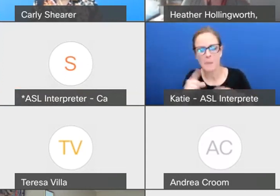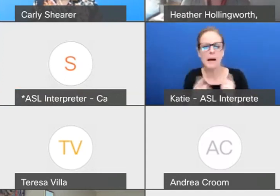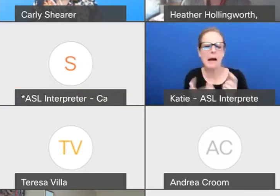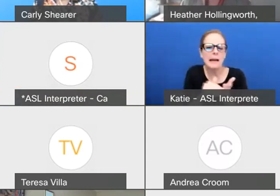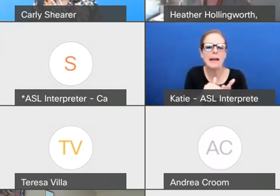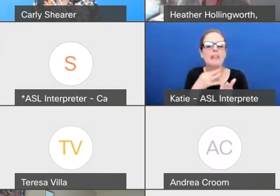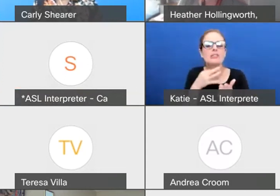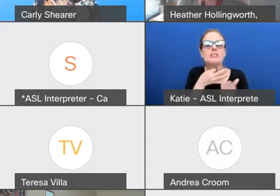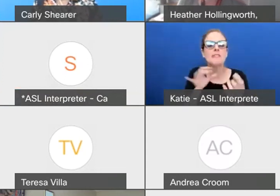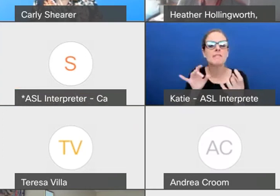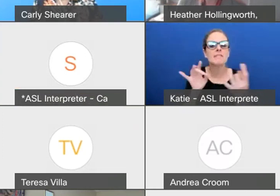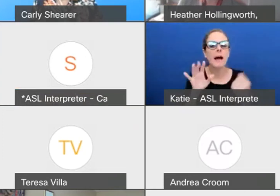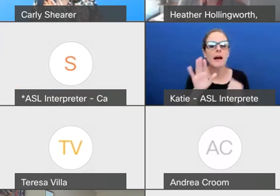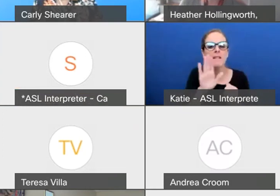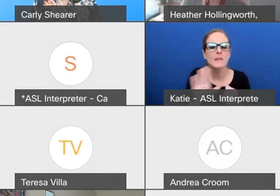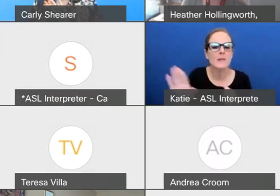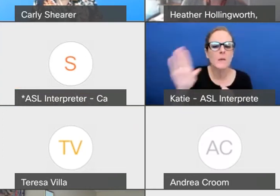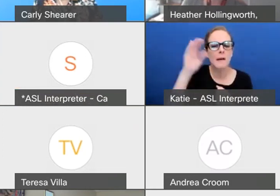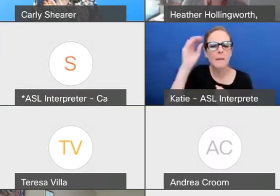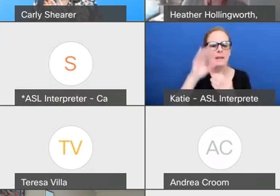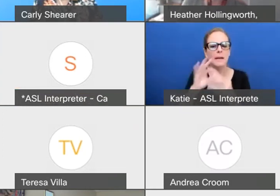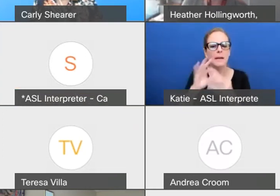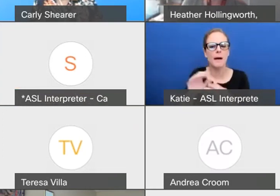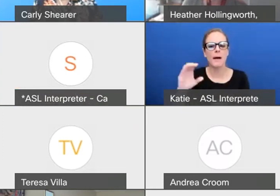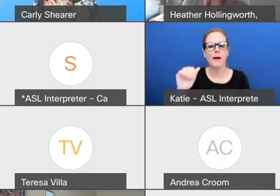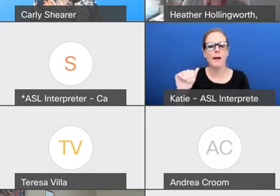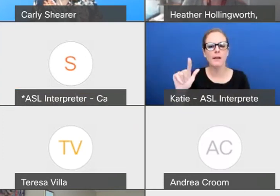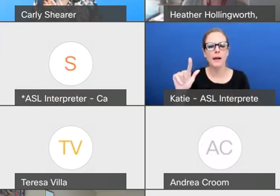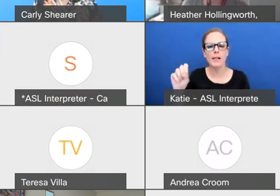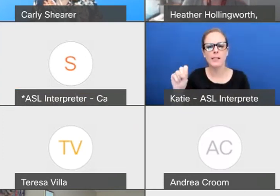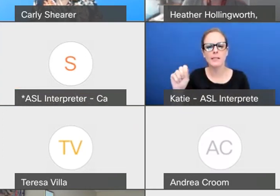folks about what their thoughts are on Cal Savers and if anyone is using it.